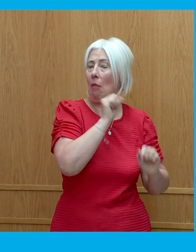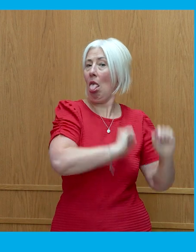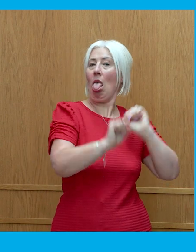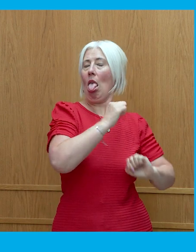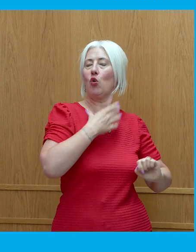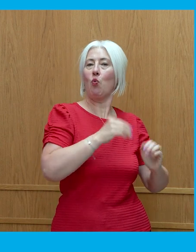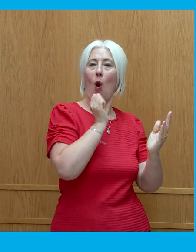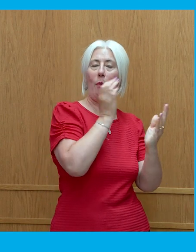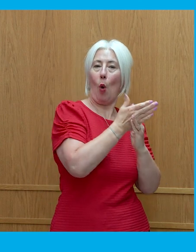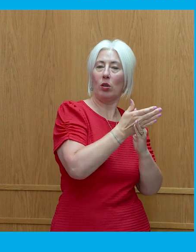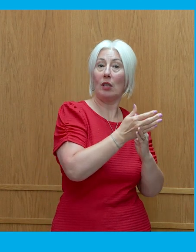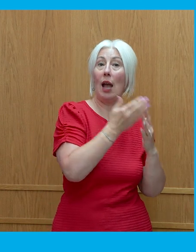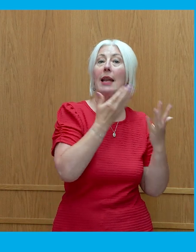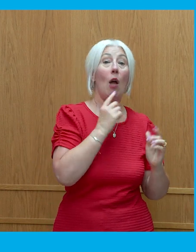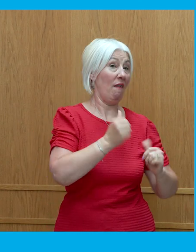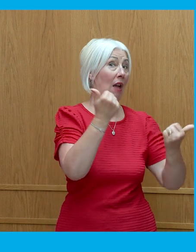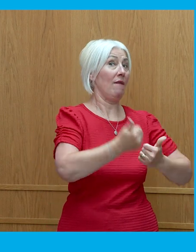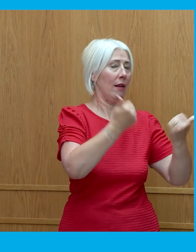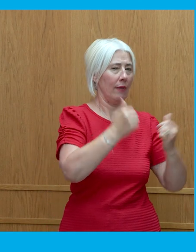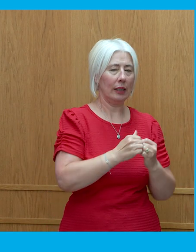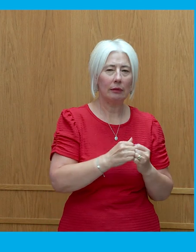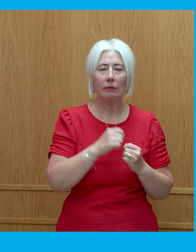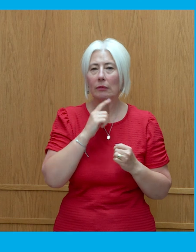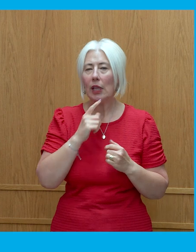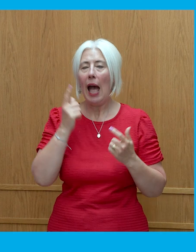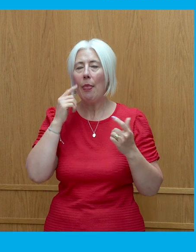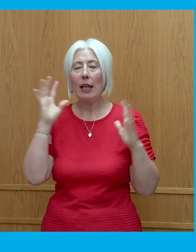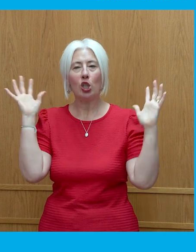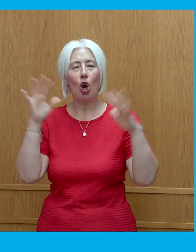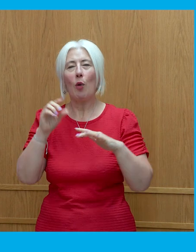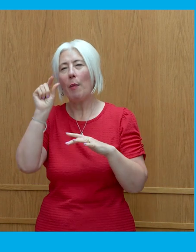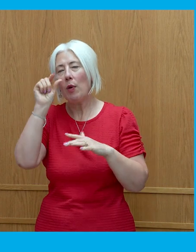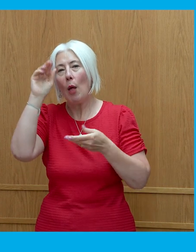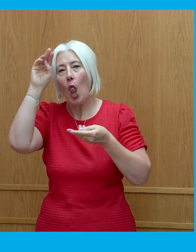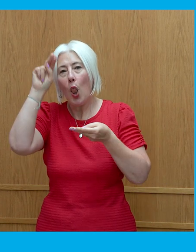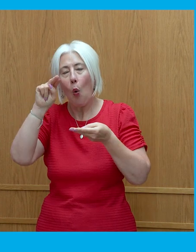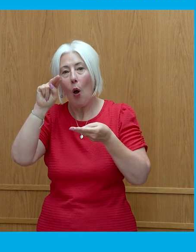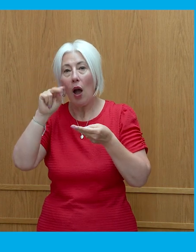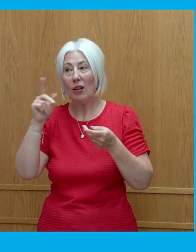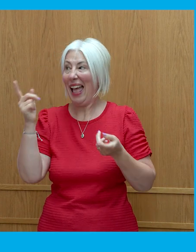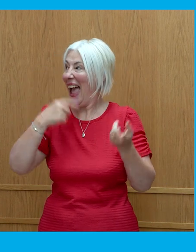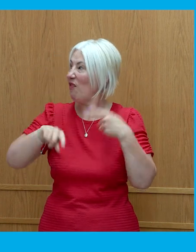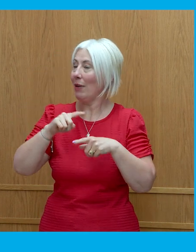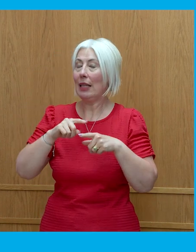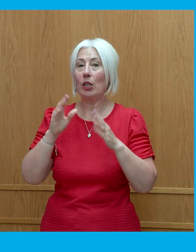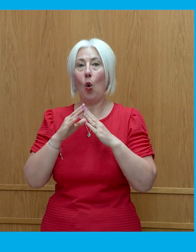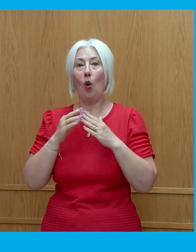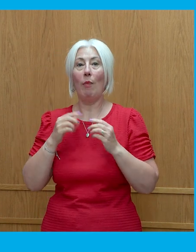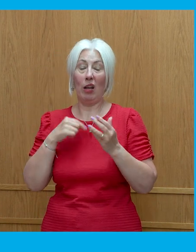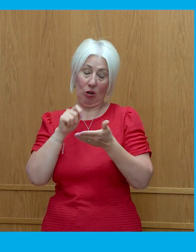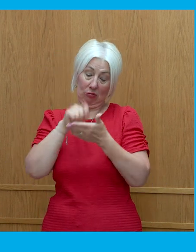I think turnout's probably marginally lower than it was when basically everybody's sitting at home and could mail their ballot in.